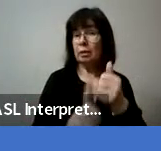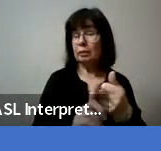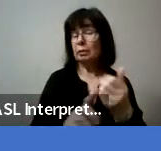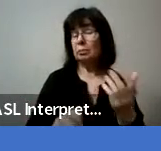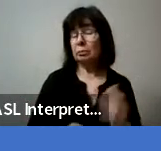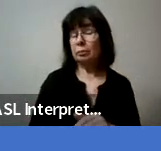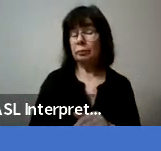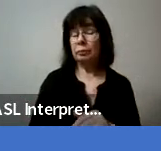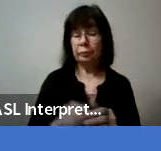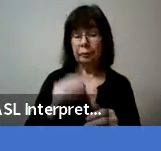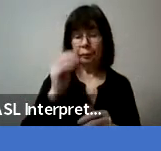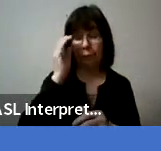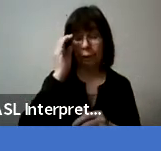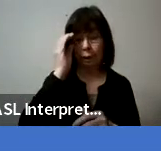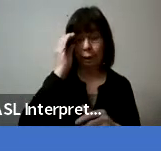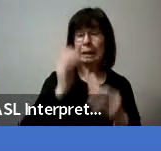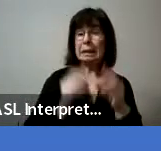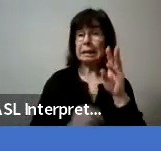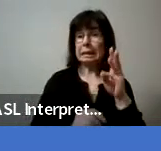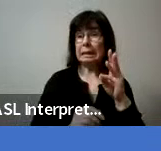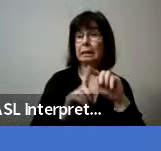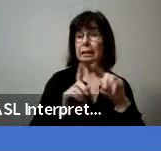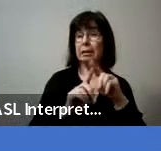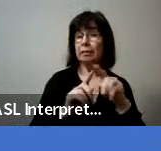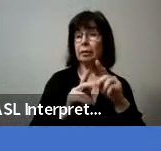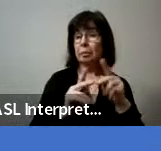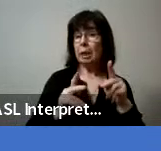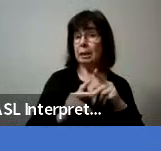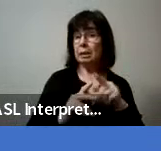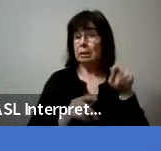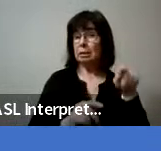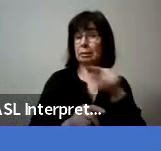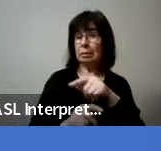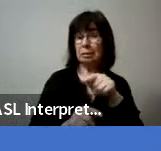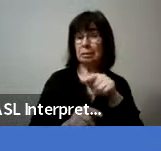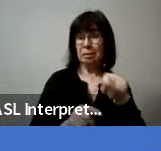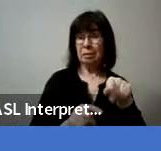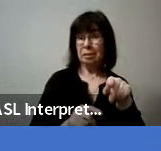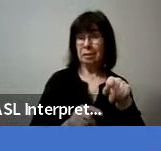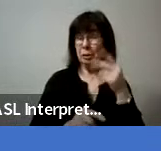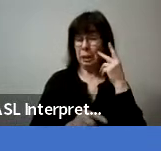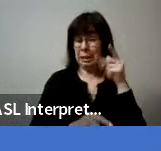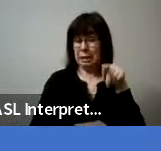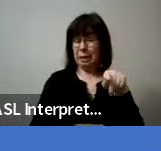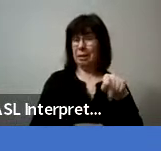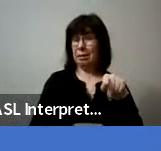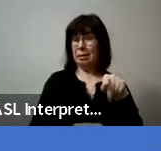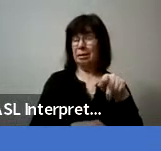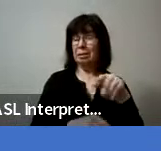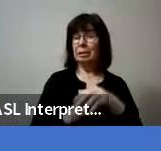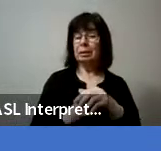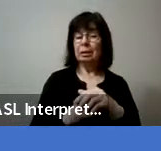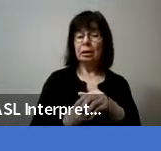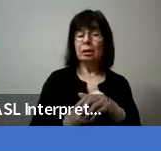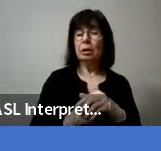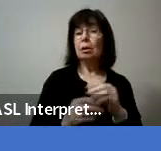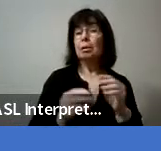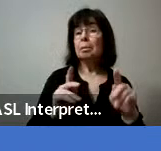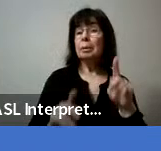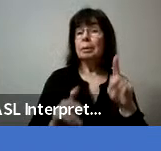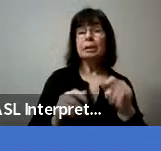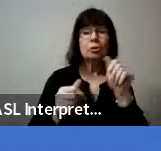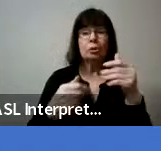here are our 6 offices where you can do that. For homeless individuals or individuals who do not have a